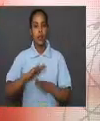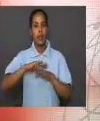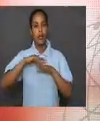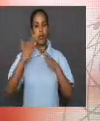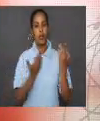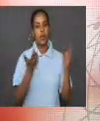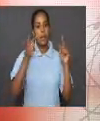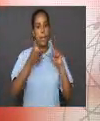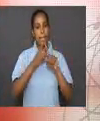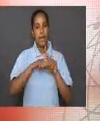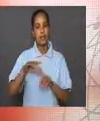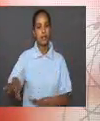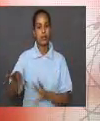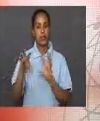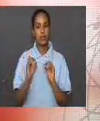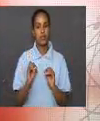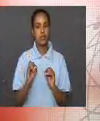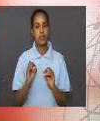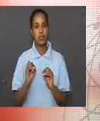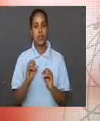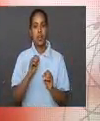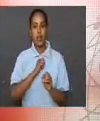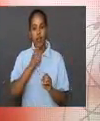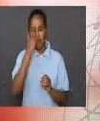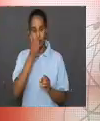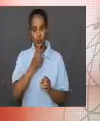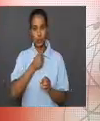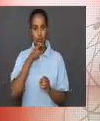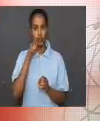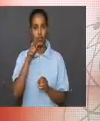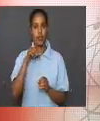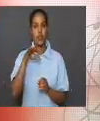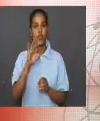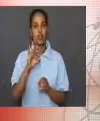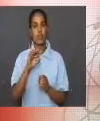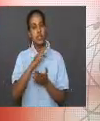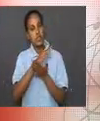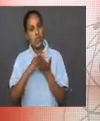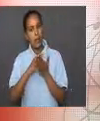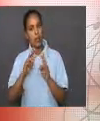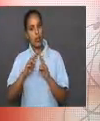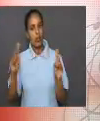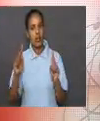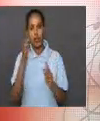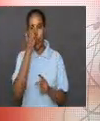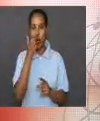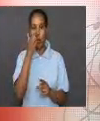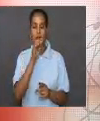Welcome back, students. I am sure you thought of some great